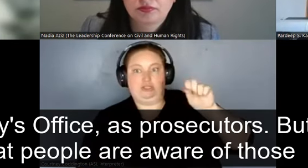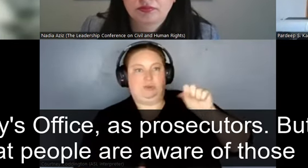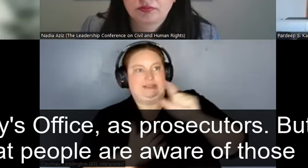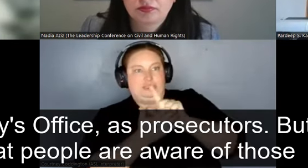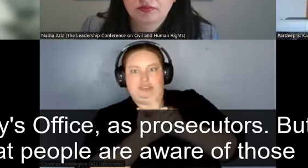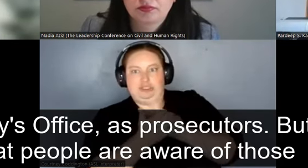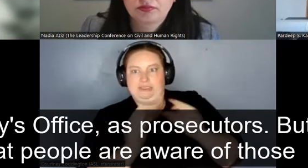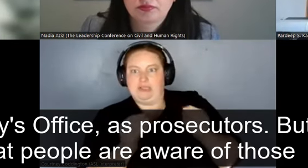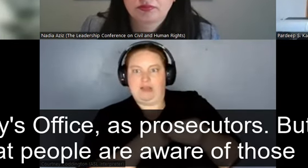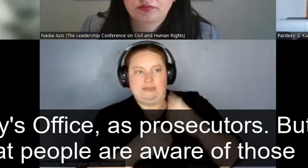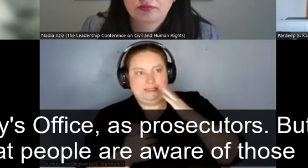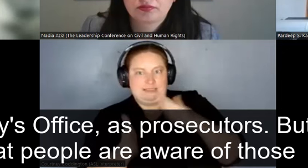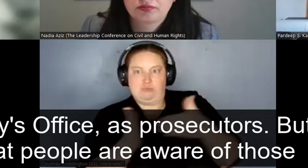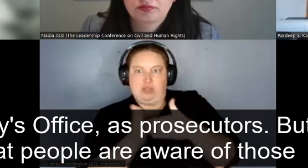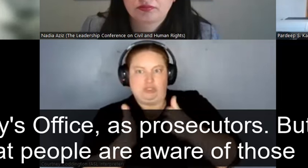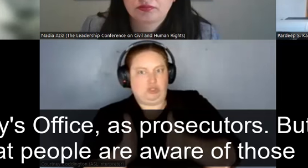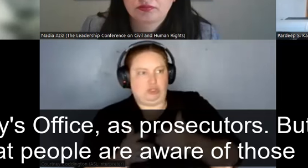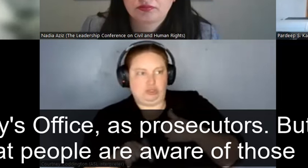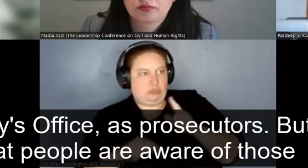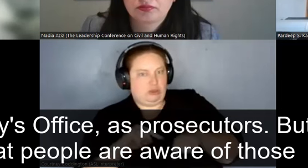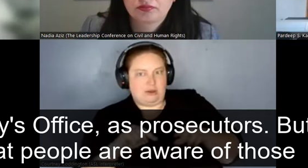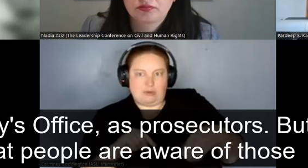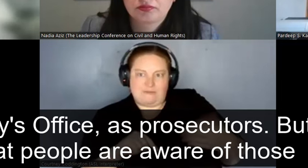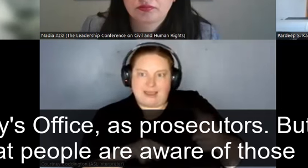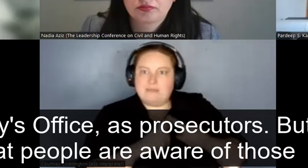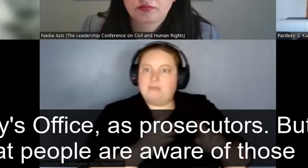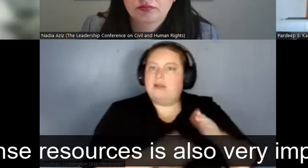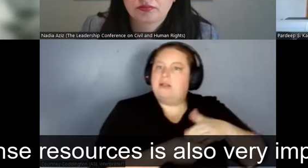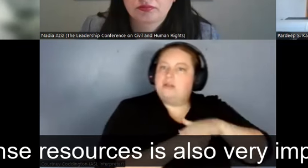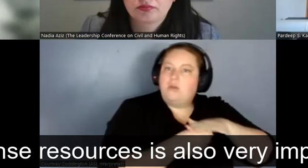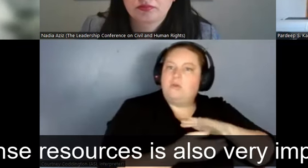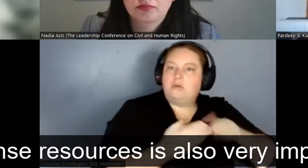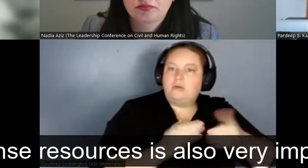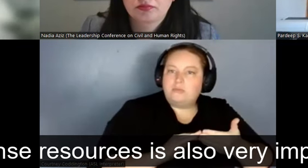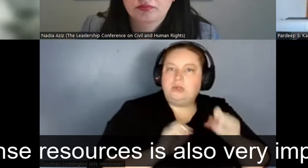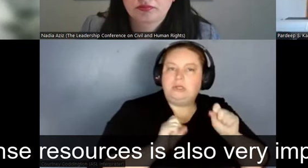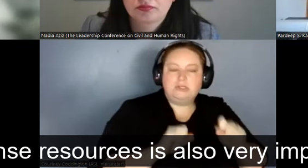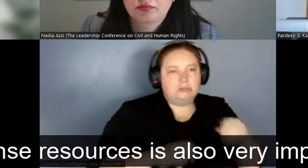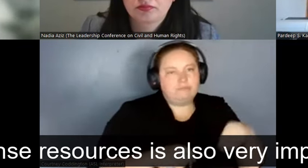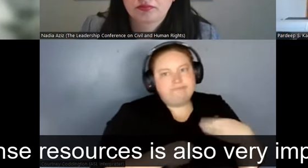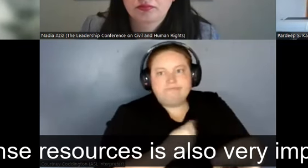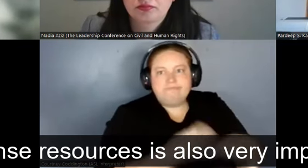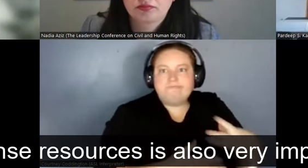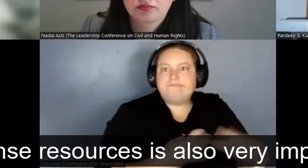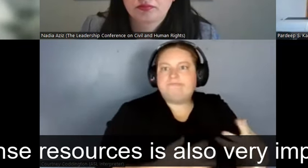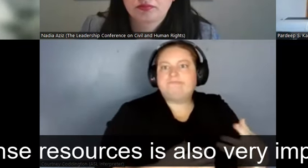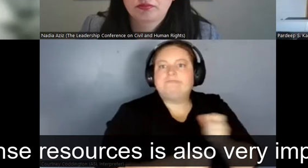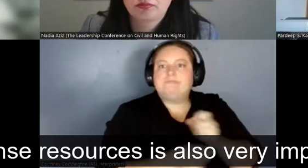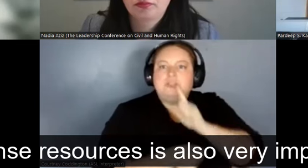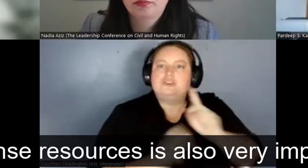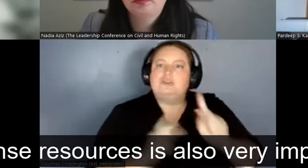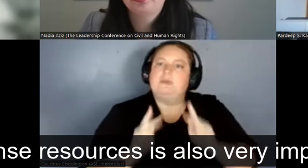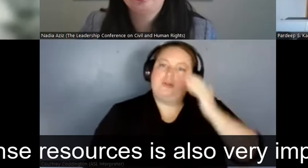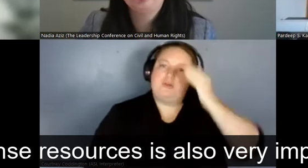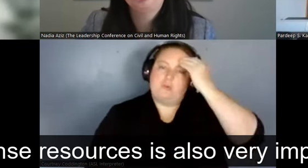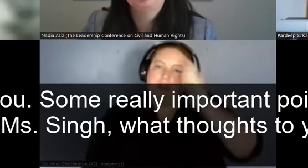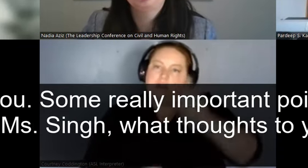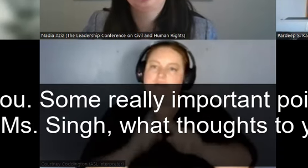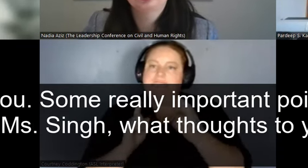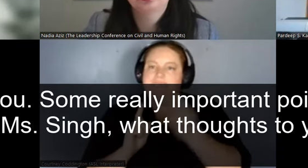as prosecutors. But making sure that people are aware of those immense resources is also very